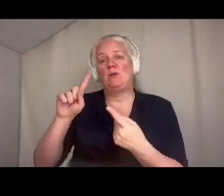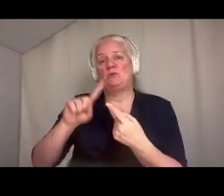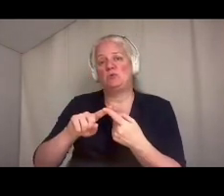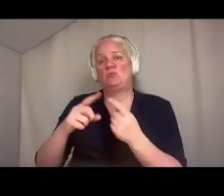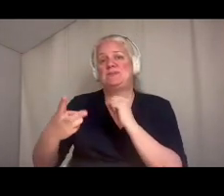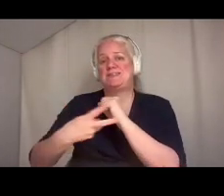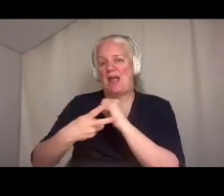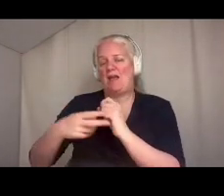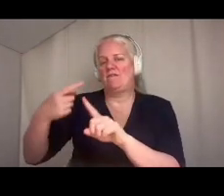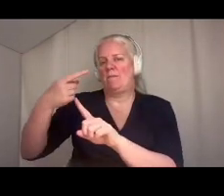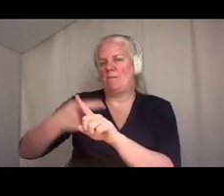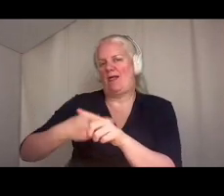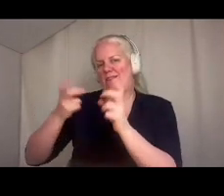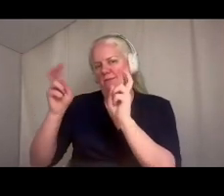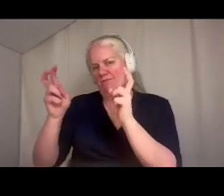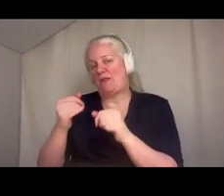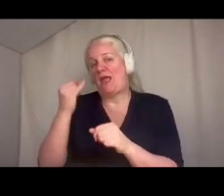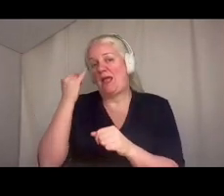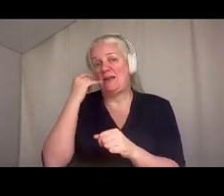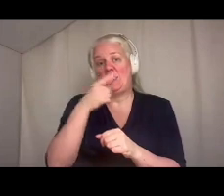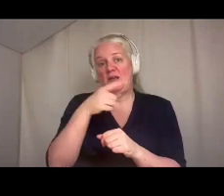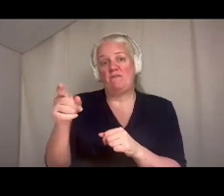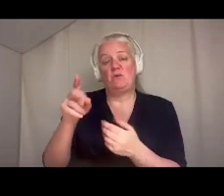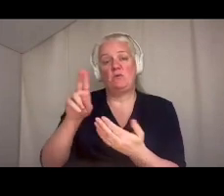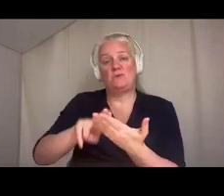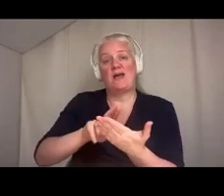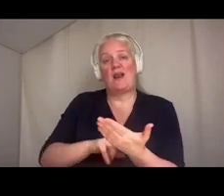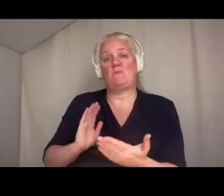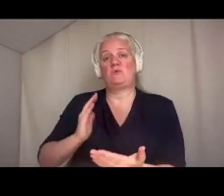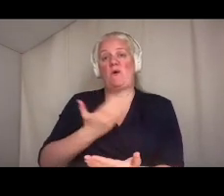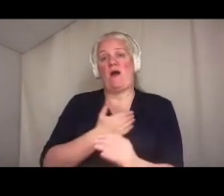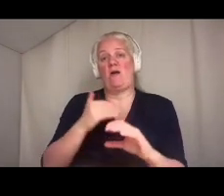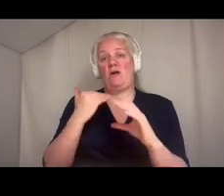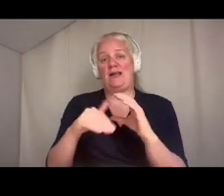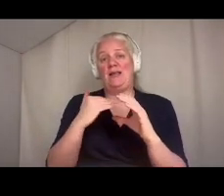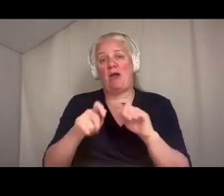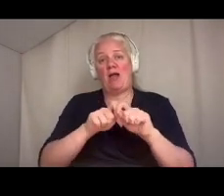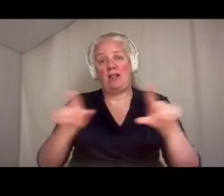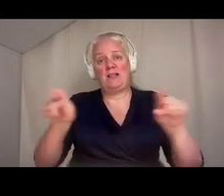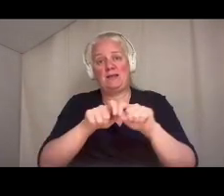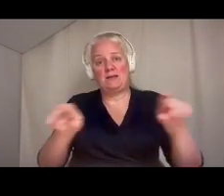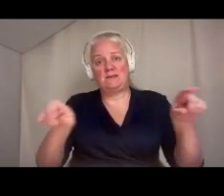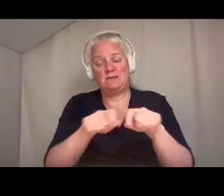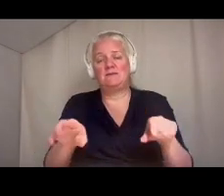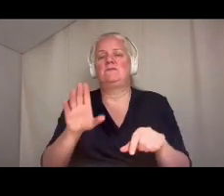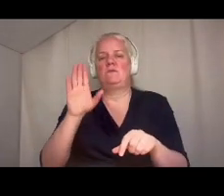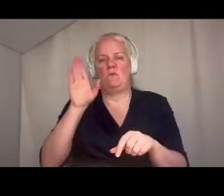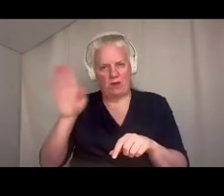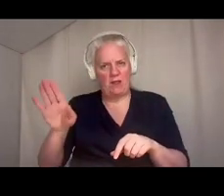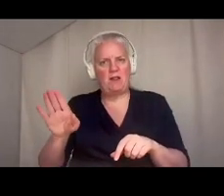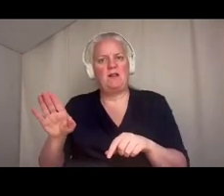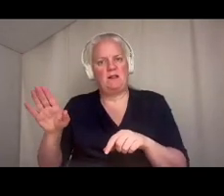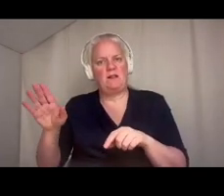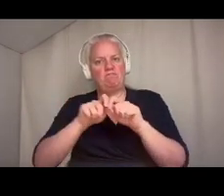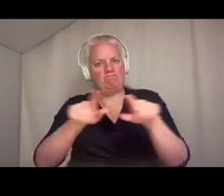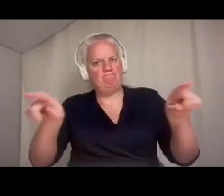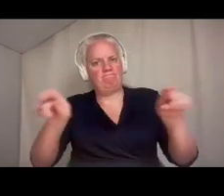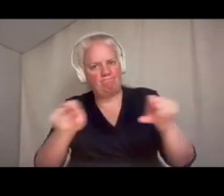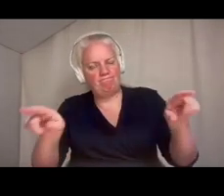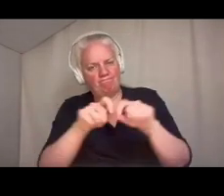to our email list, you can expect to receive some notifications about various webinars and activities that we are going